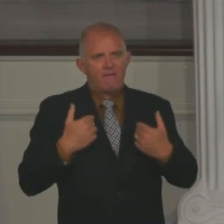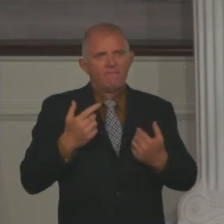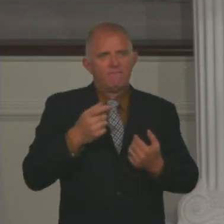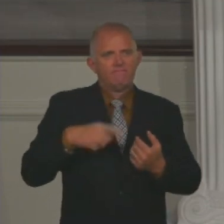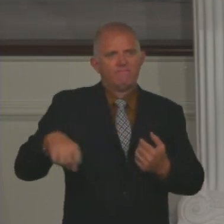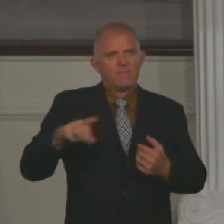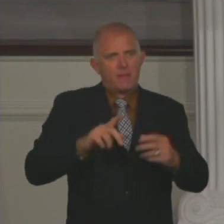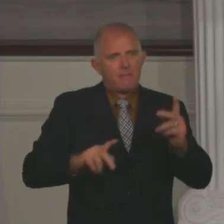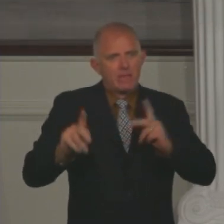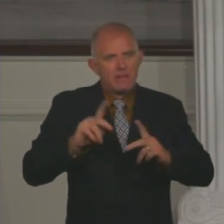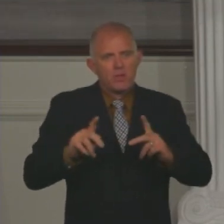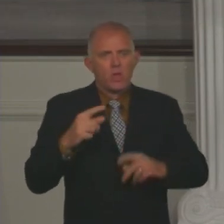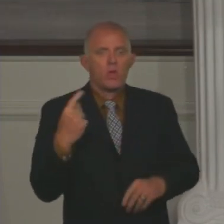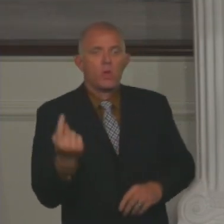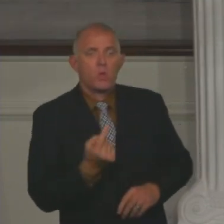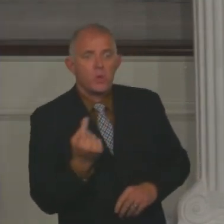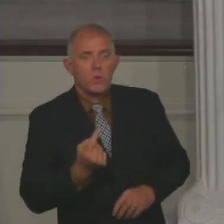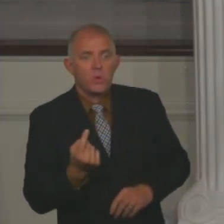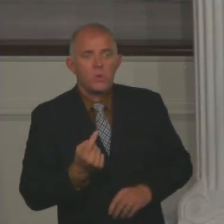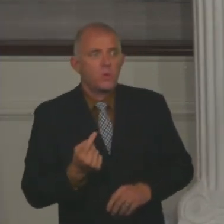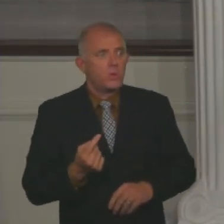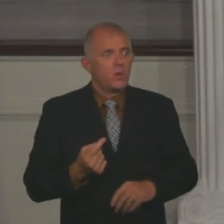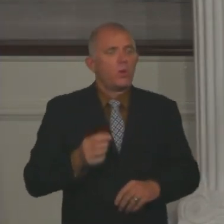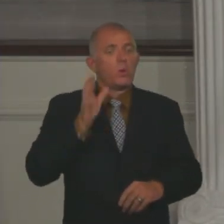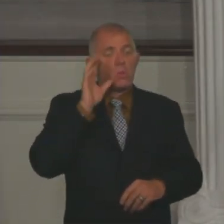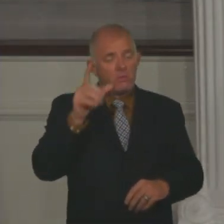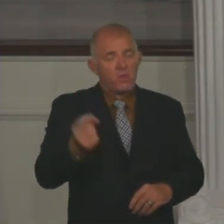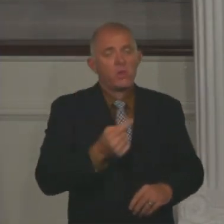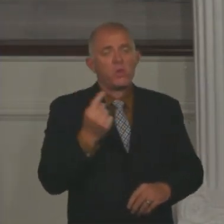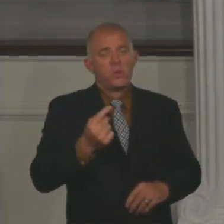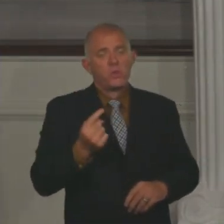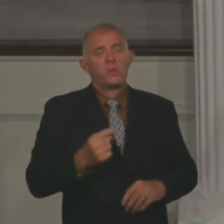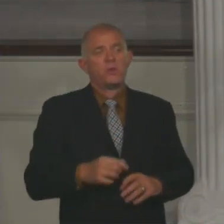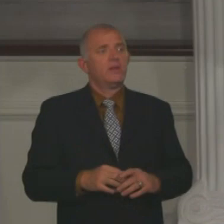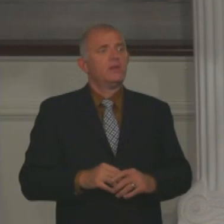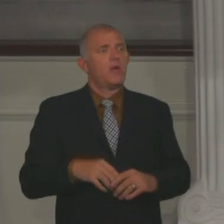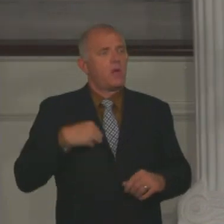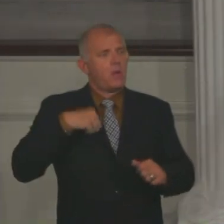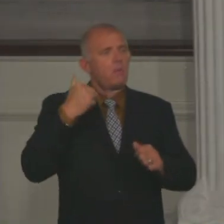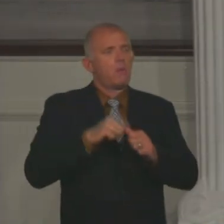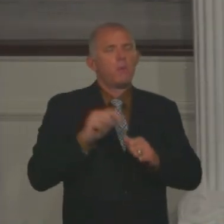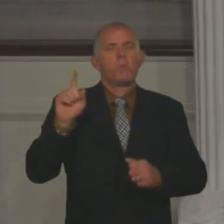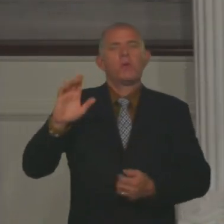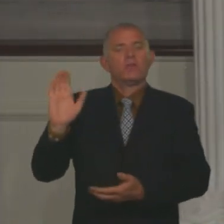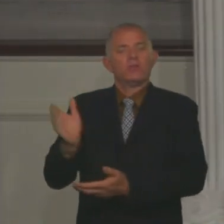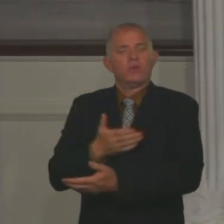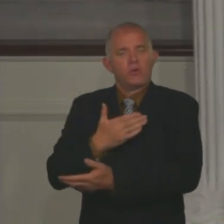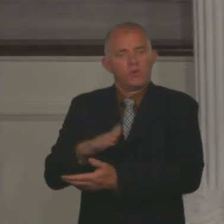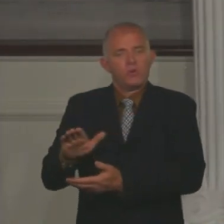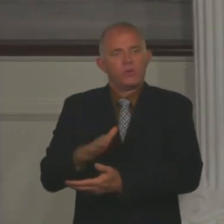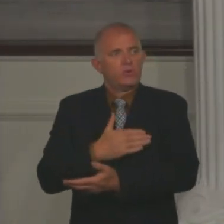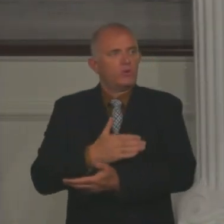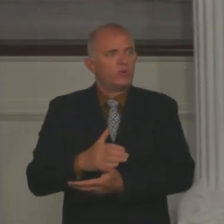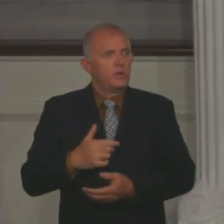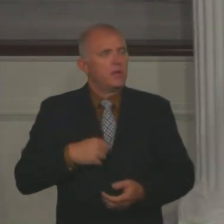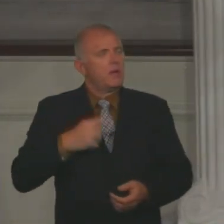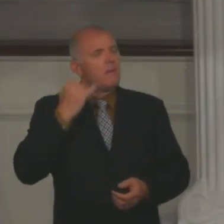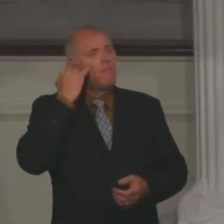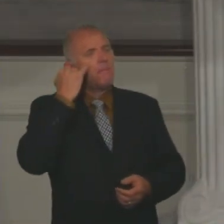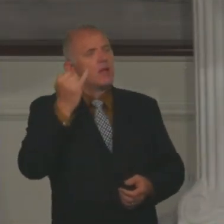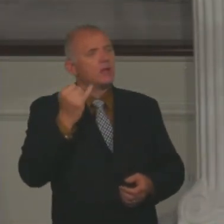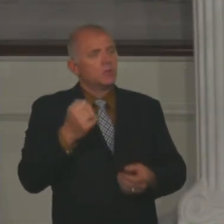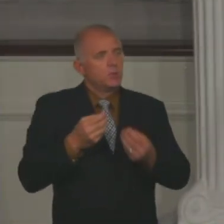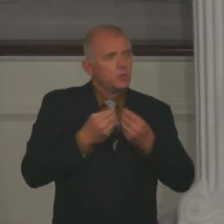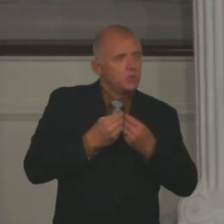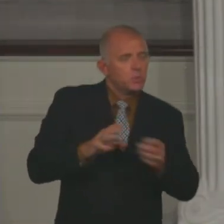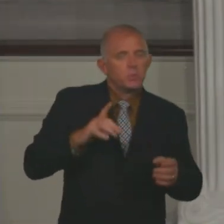are lonely, and they're going to be lonely. I remember a song I heard years ago, "Think What It Means to Be Lost Forever." No one to